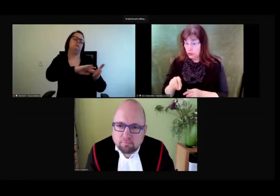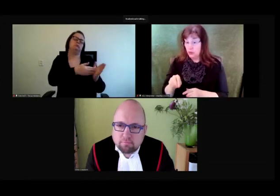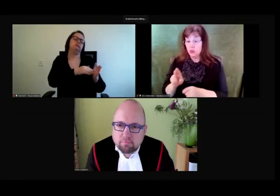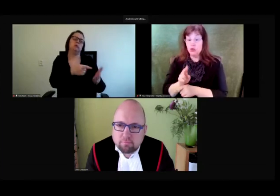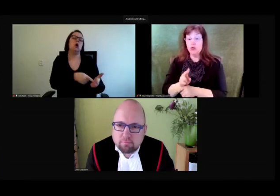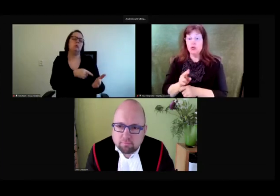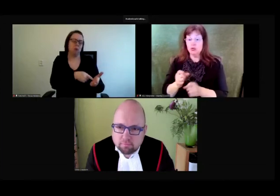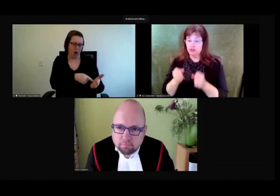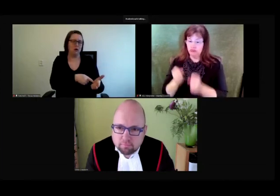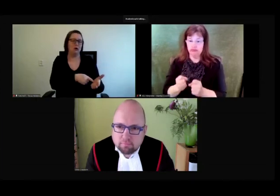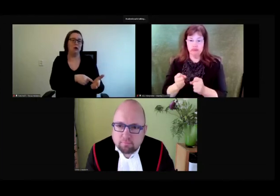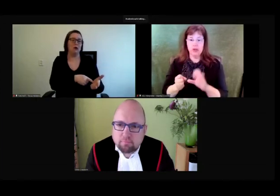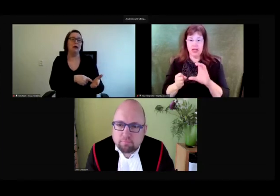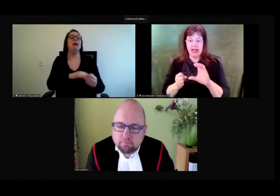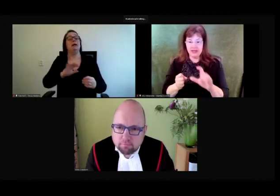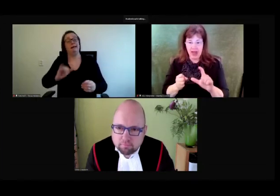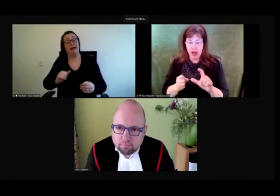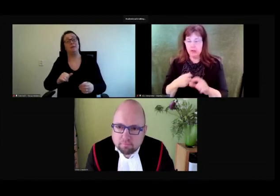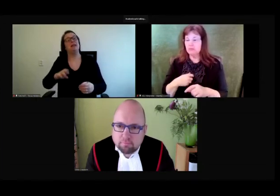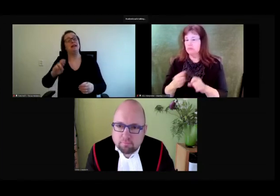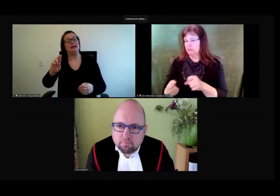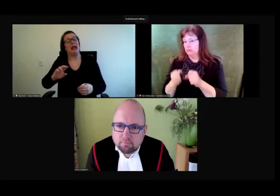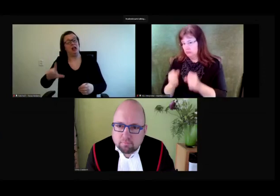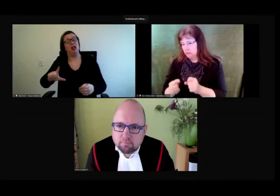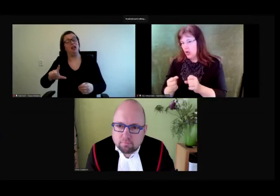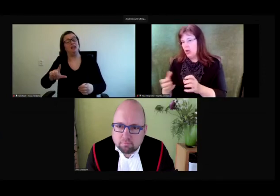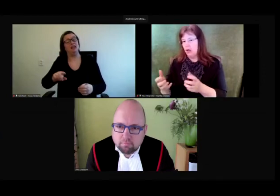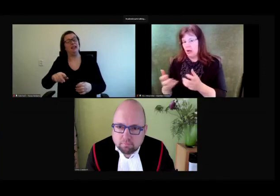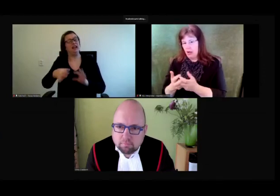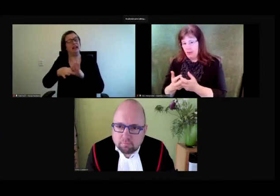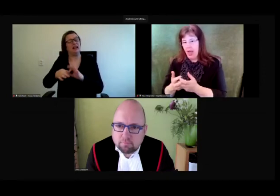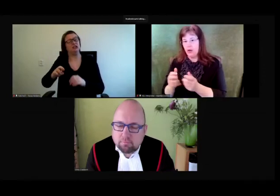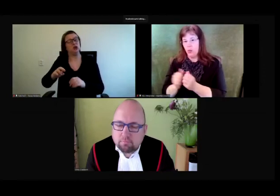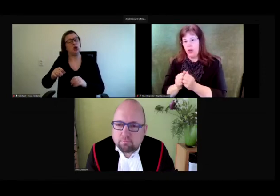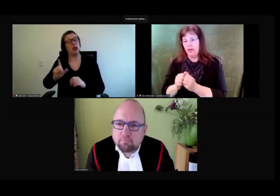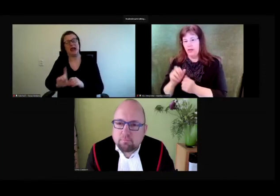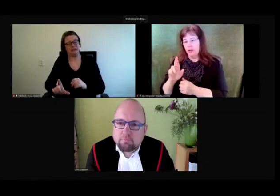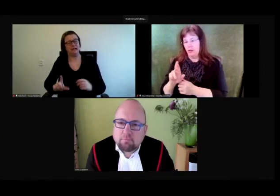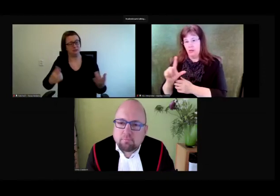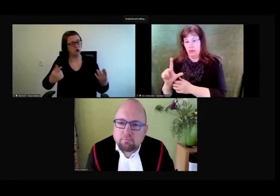I mean, yes, they combine them actually with the relational lexemes, which was rather